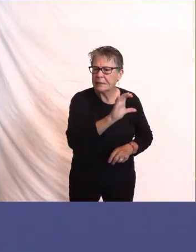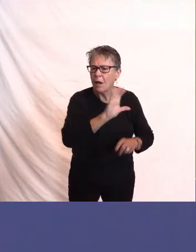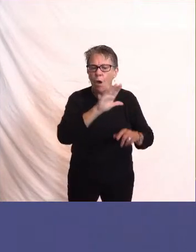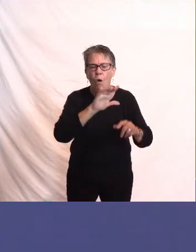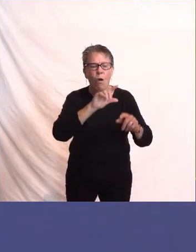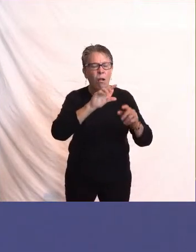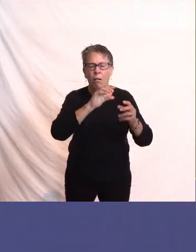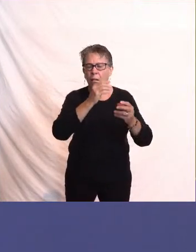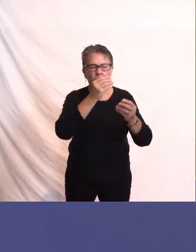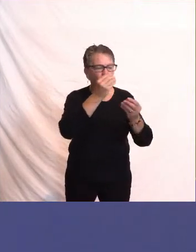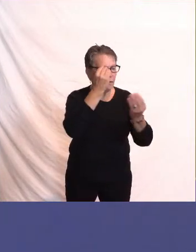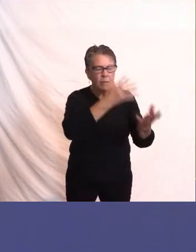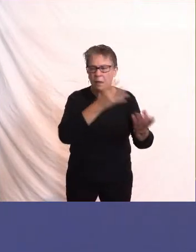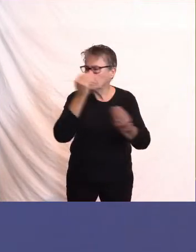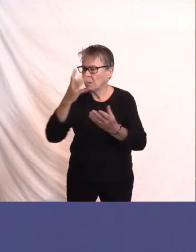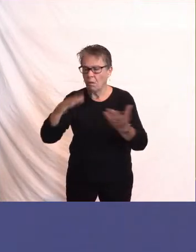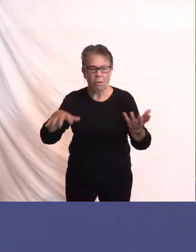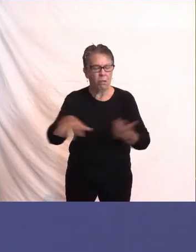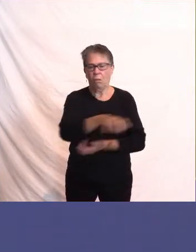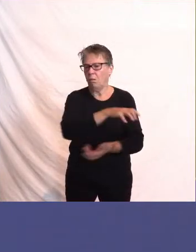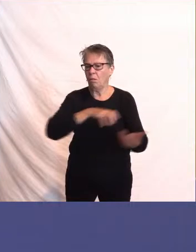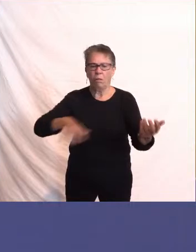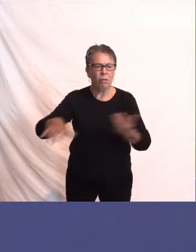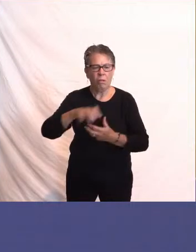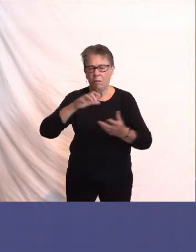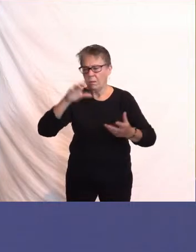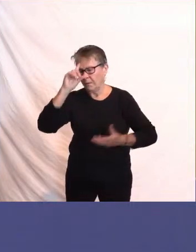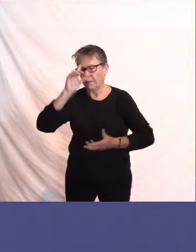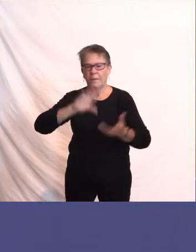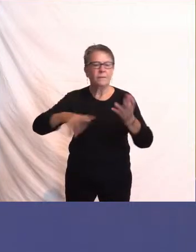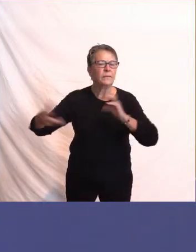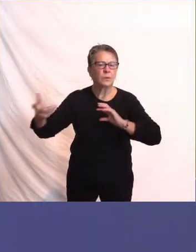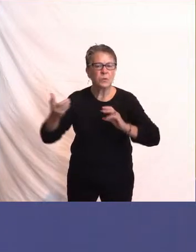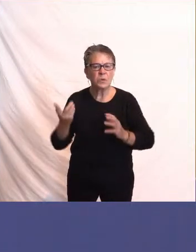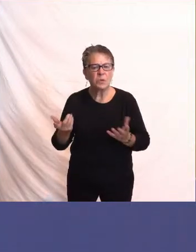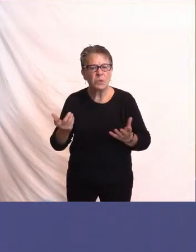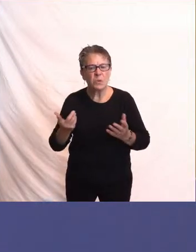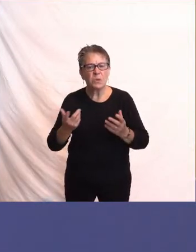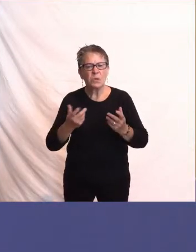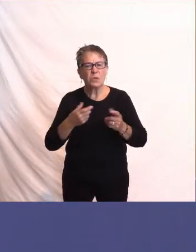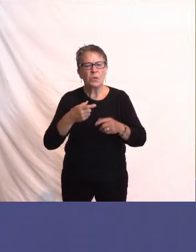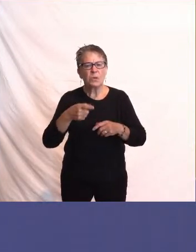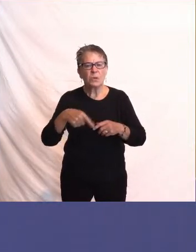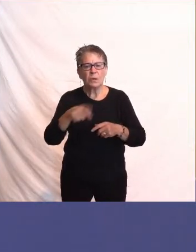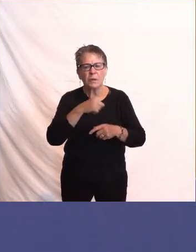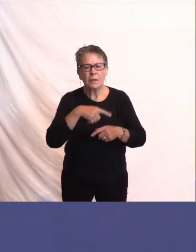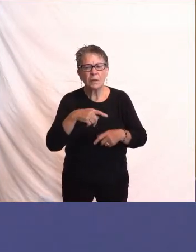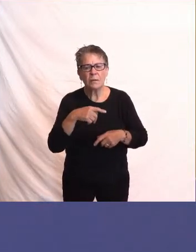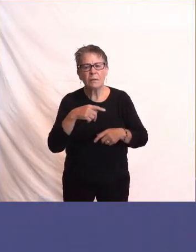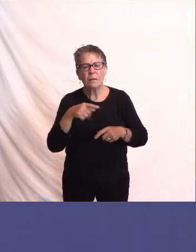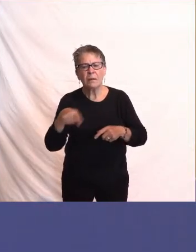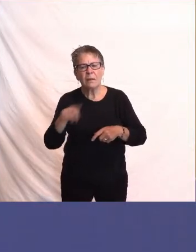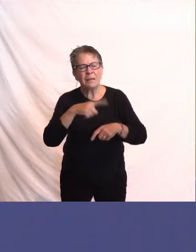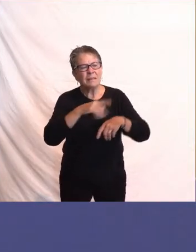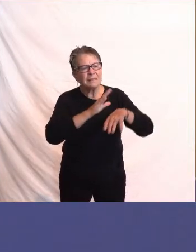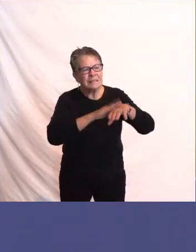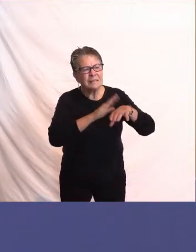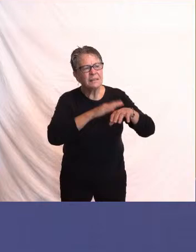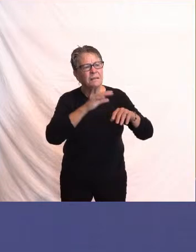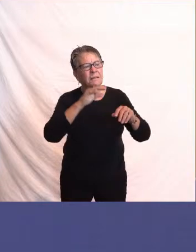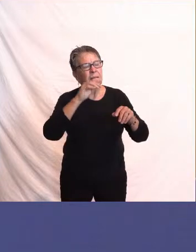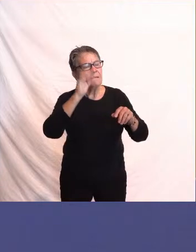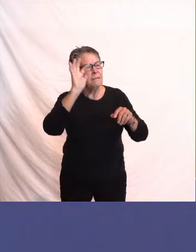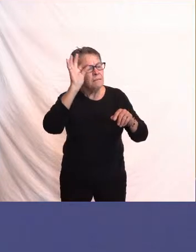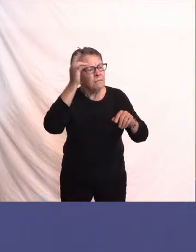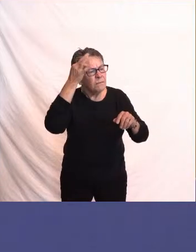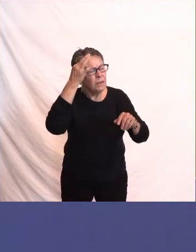last week that we had said to the White House, we really need some over-the-top messaging to make this as crisp as possible. Anything else you want